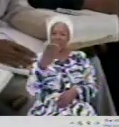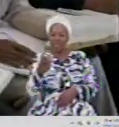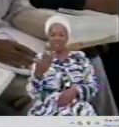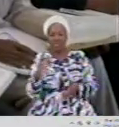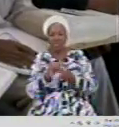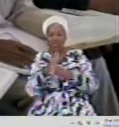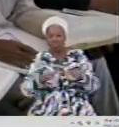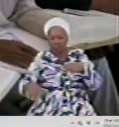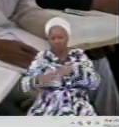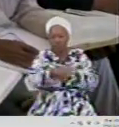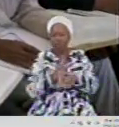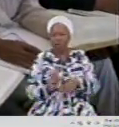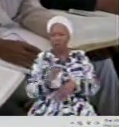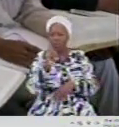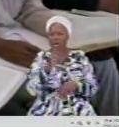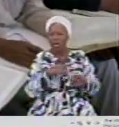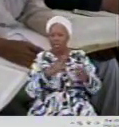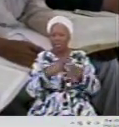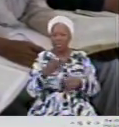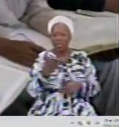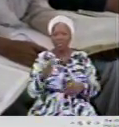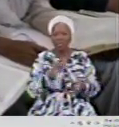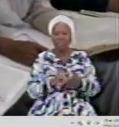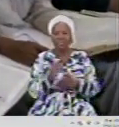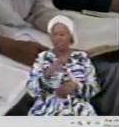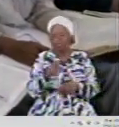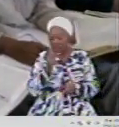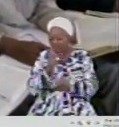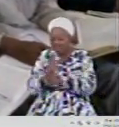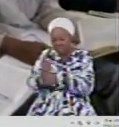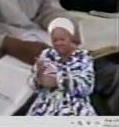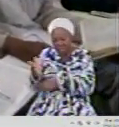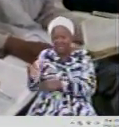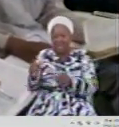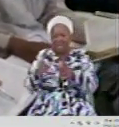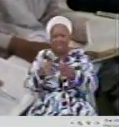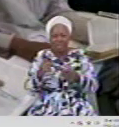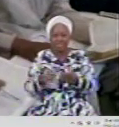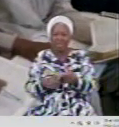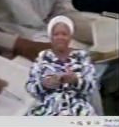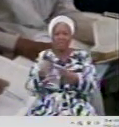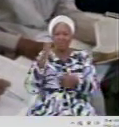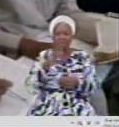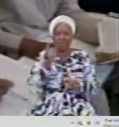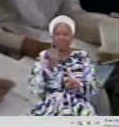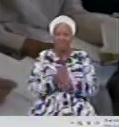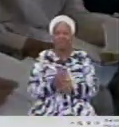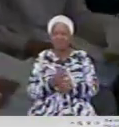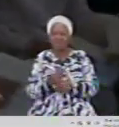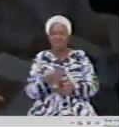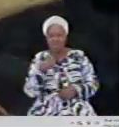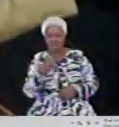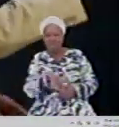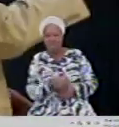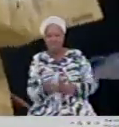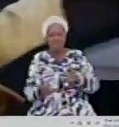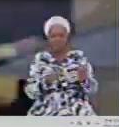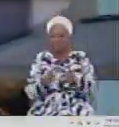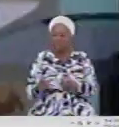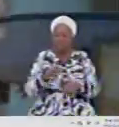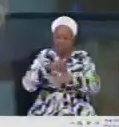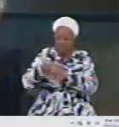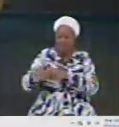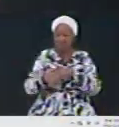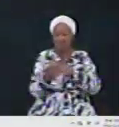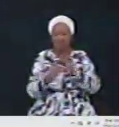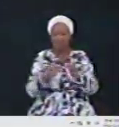there things, you know, you stay back there, and then you are propelling other people and sending other